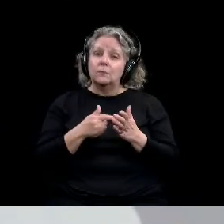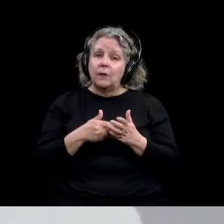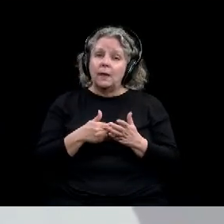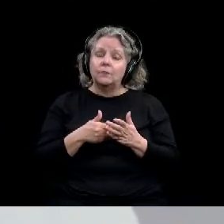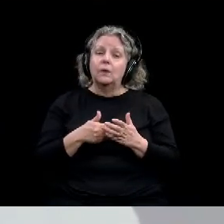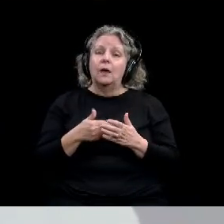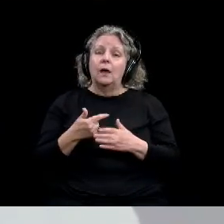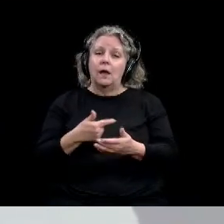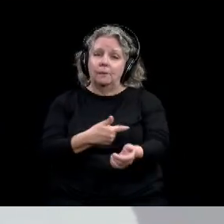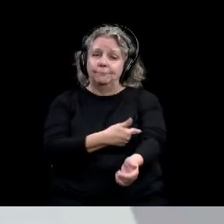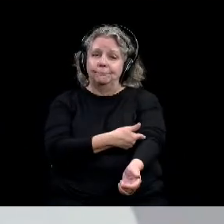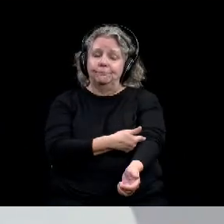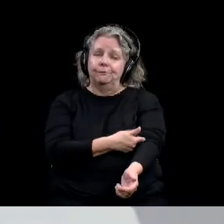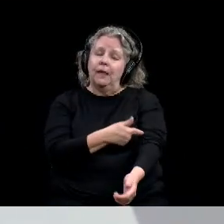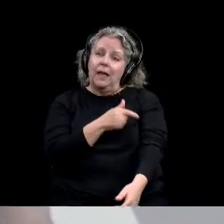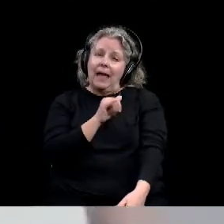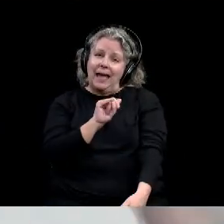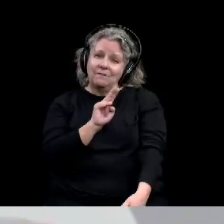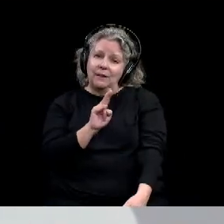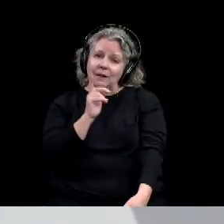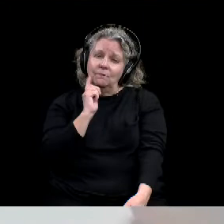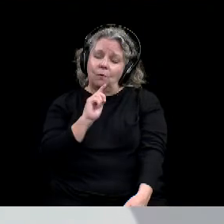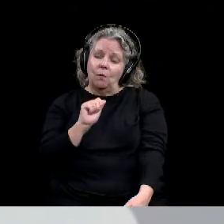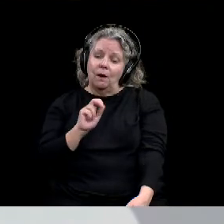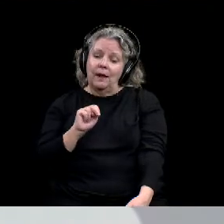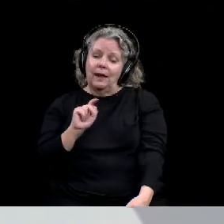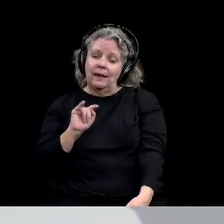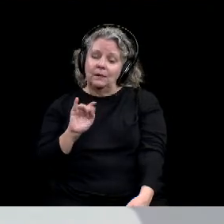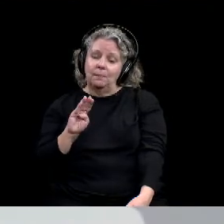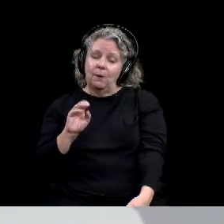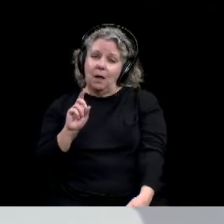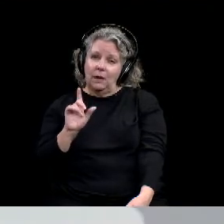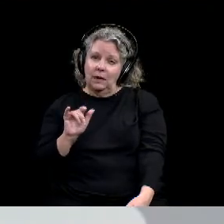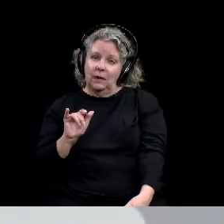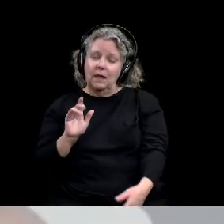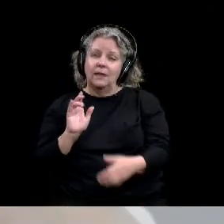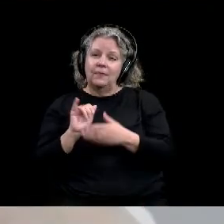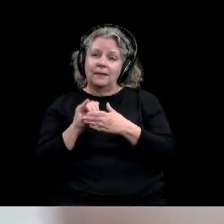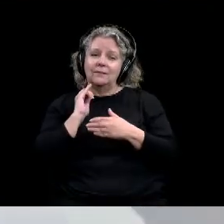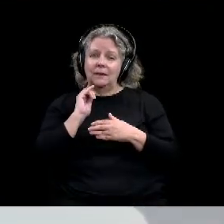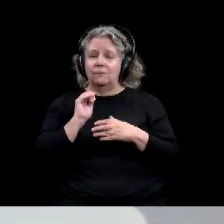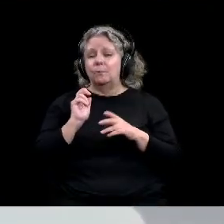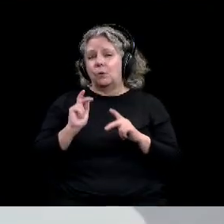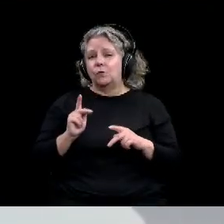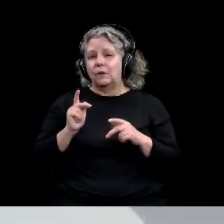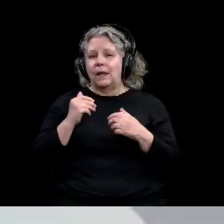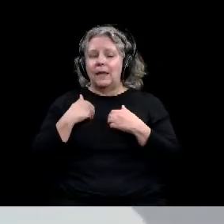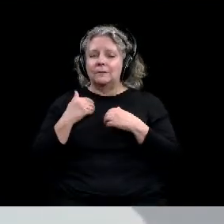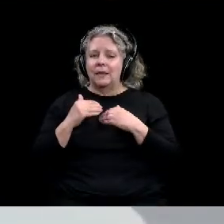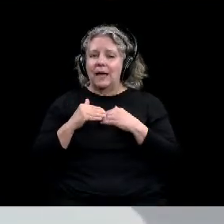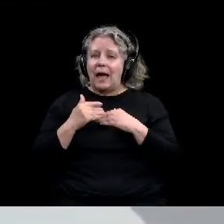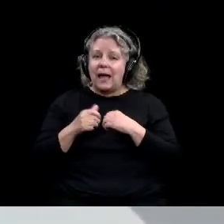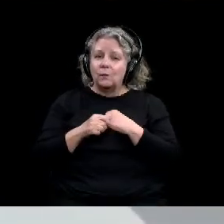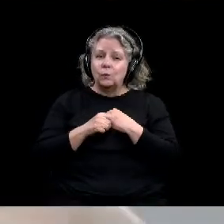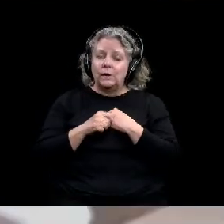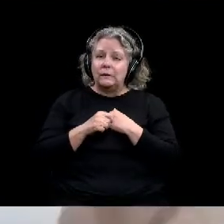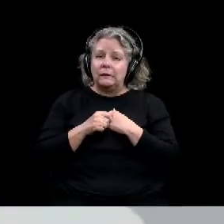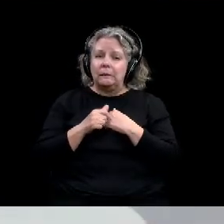of hospitalization or death due to comorbidities or age. Bamlanivimab is